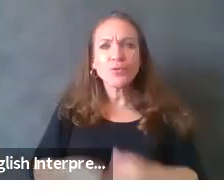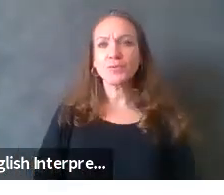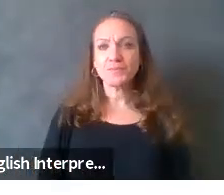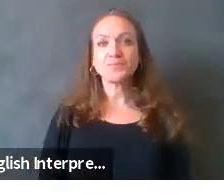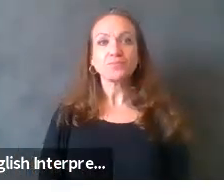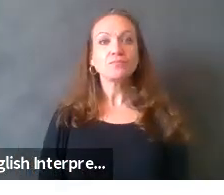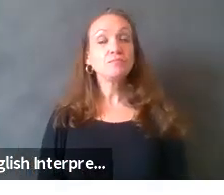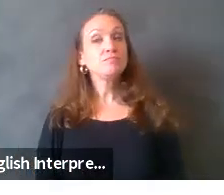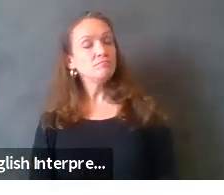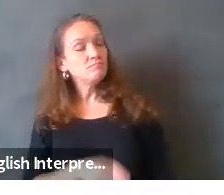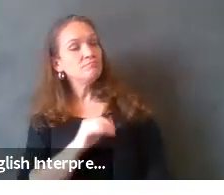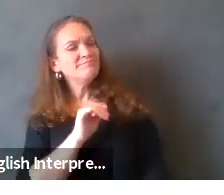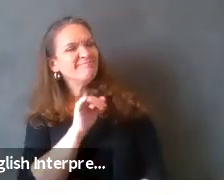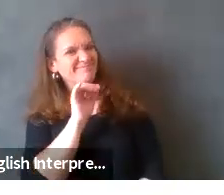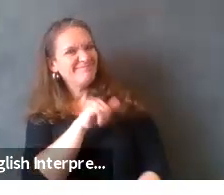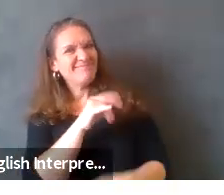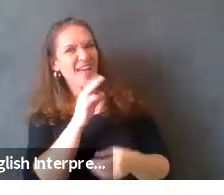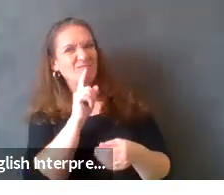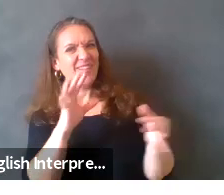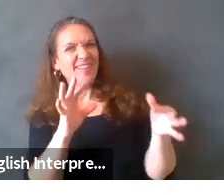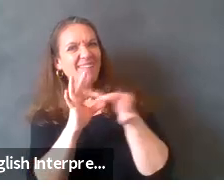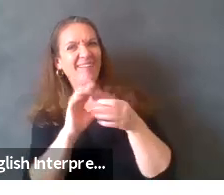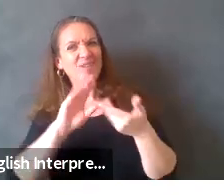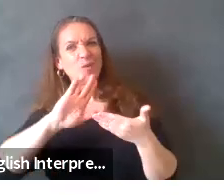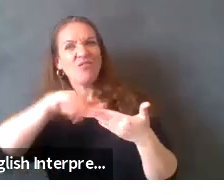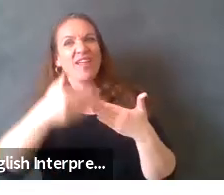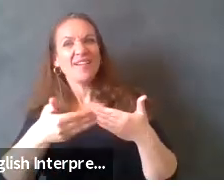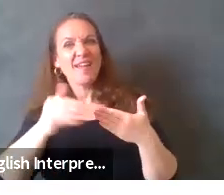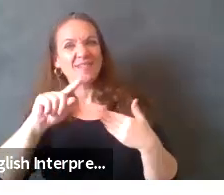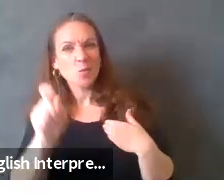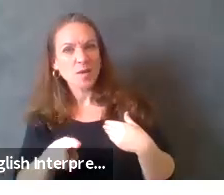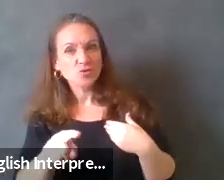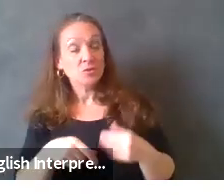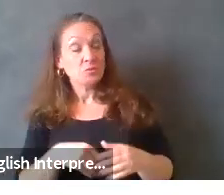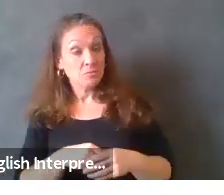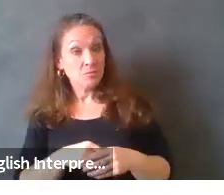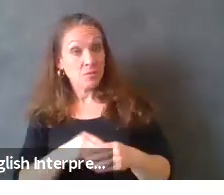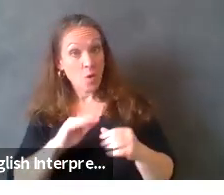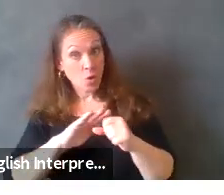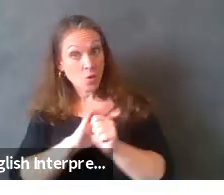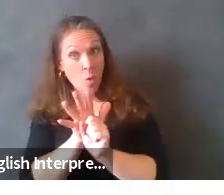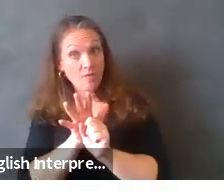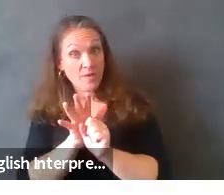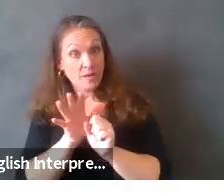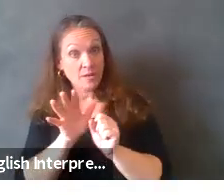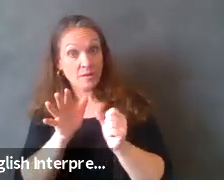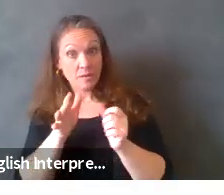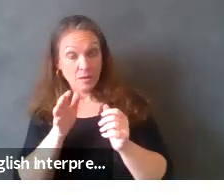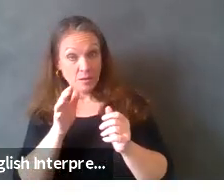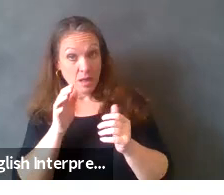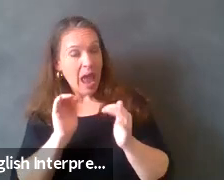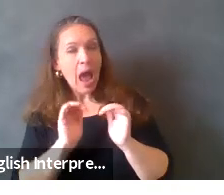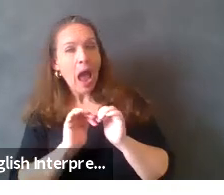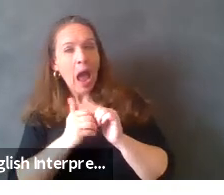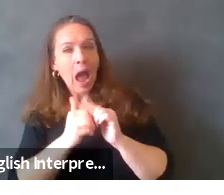And that kind of ties into the next question, which was how has the COVID-19 context affected the type and number